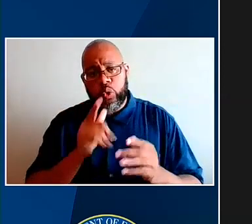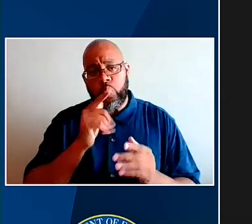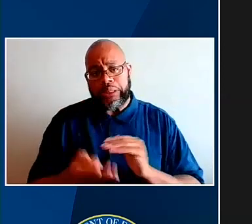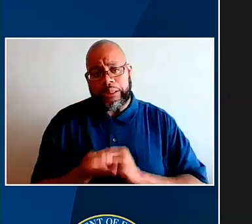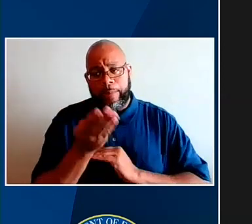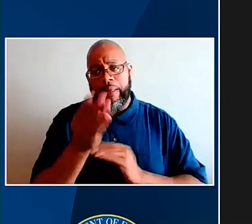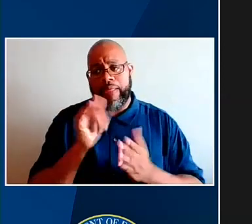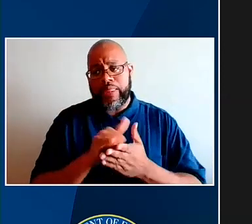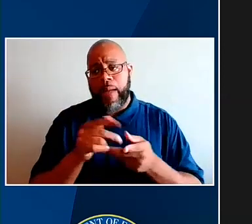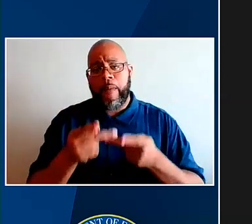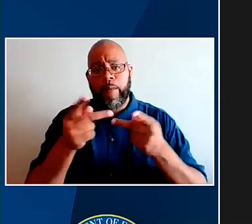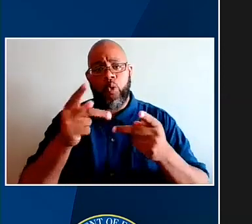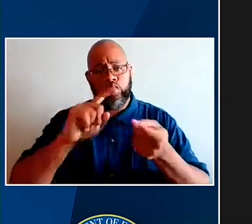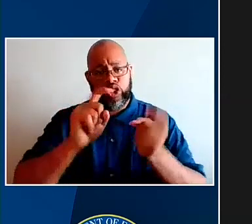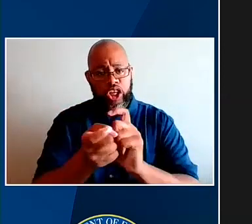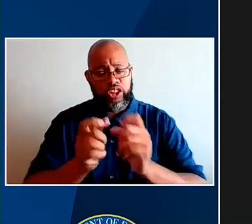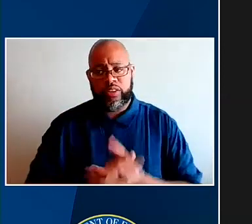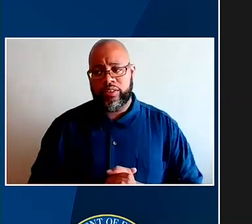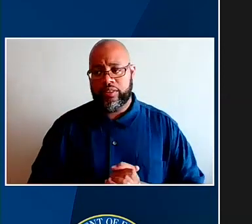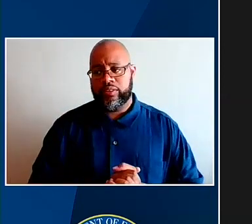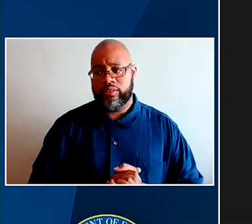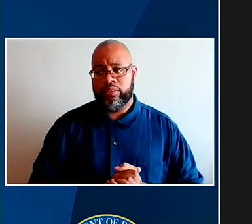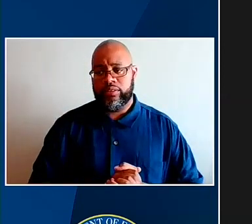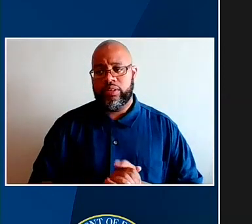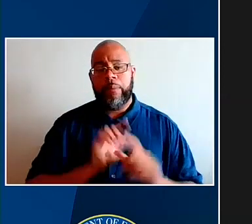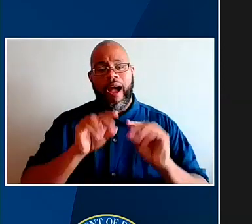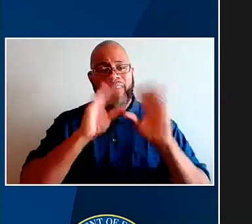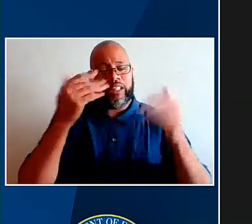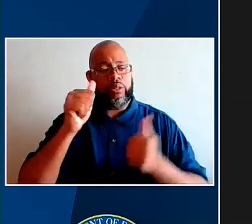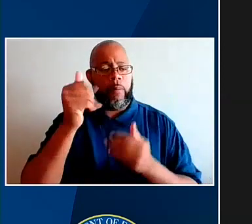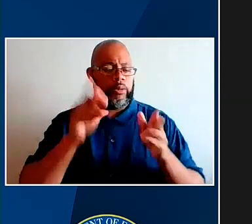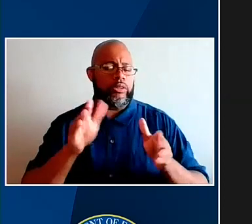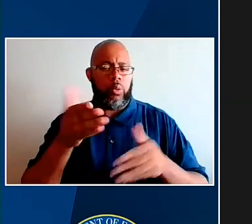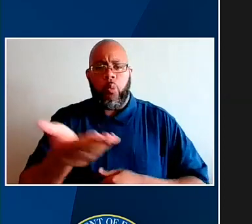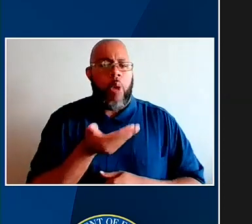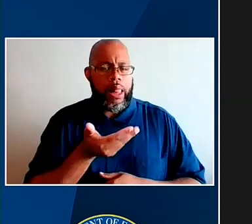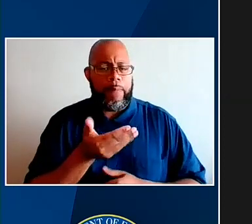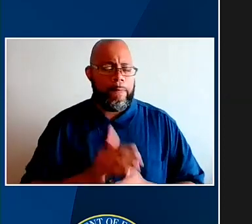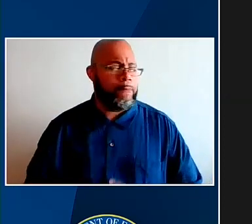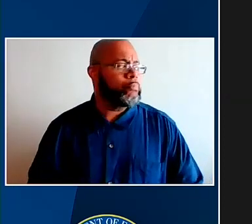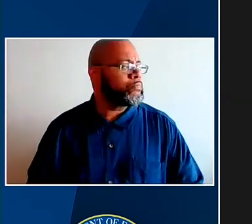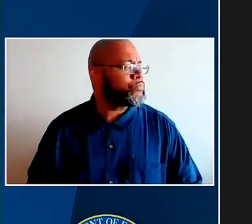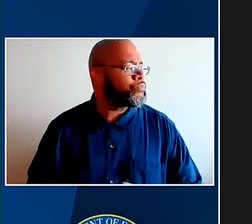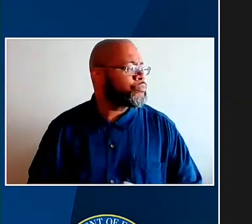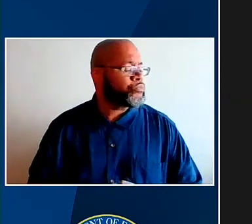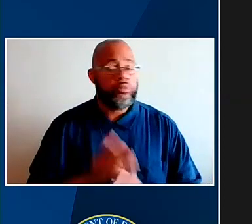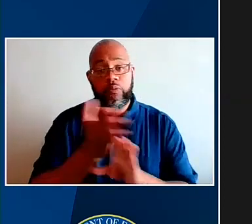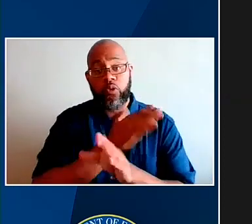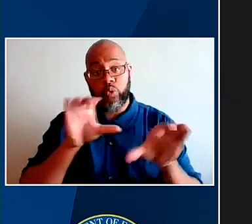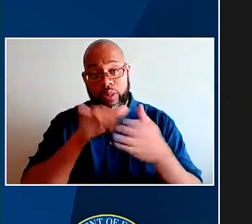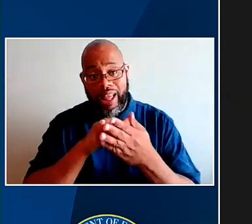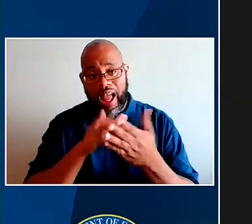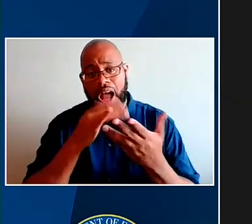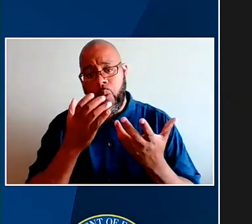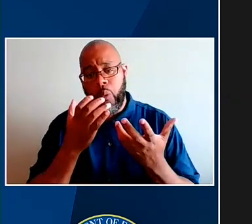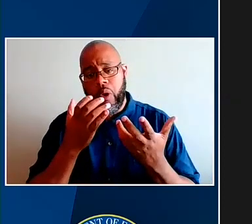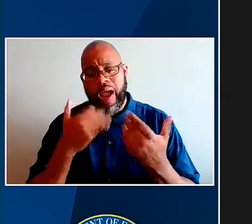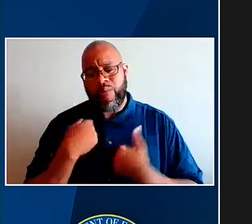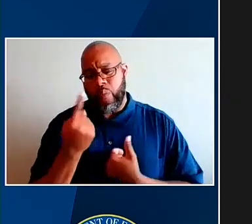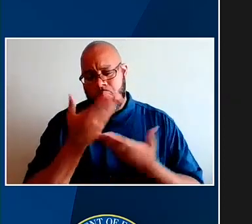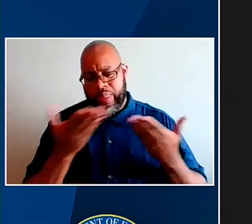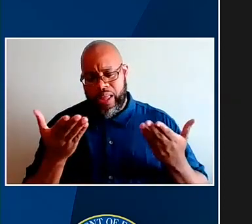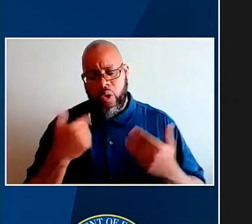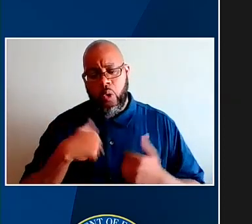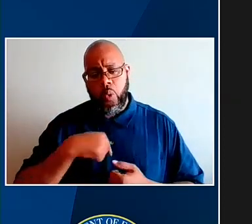proposed change? But obviously anyone is welcome. Before we do that, Brady, I just want to add one thing. We